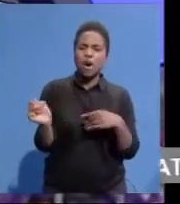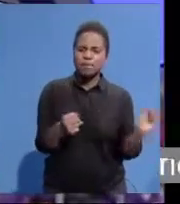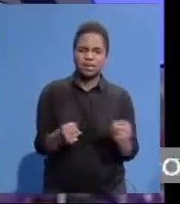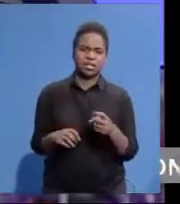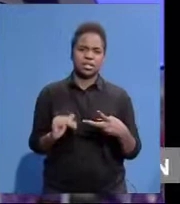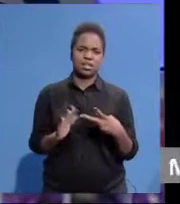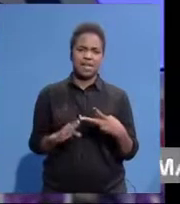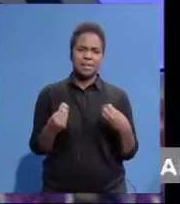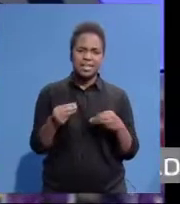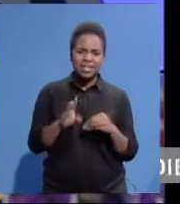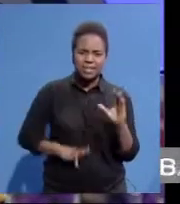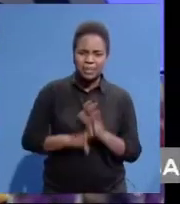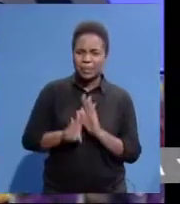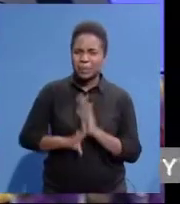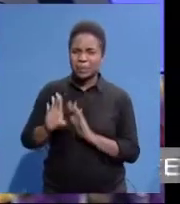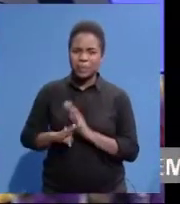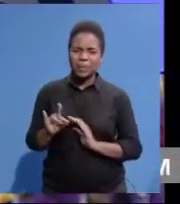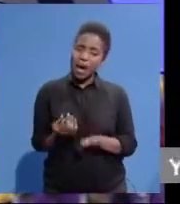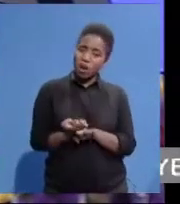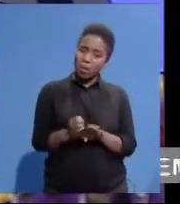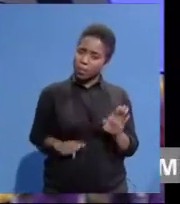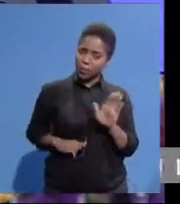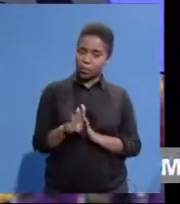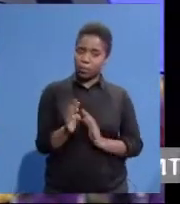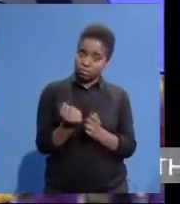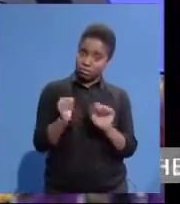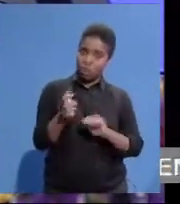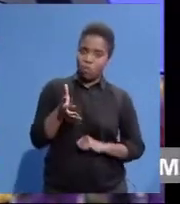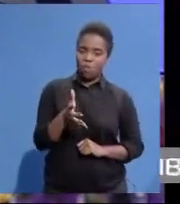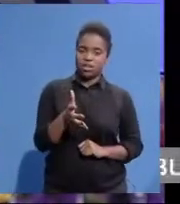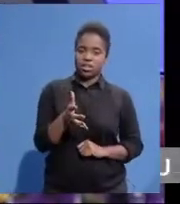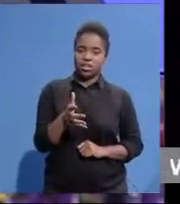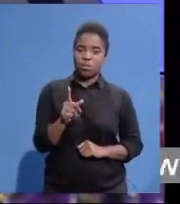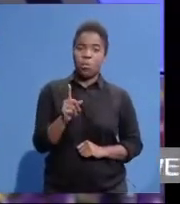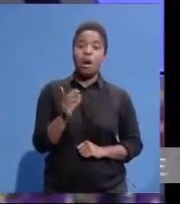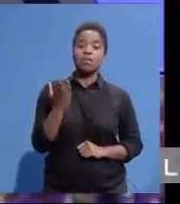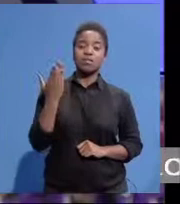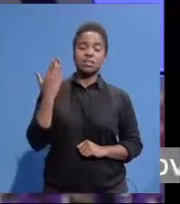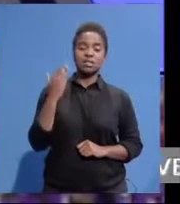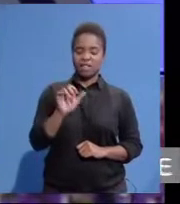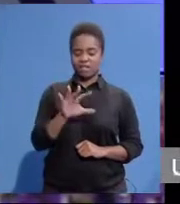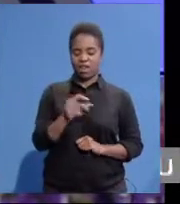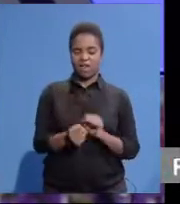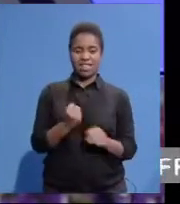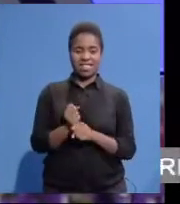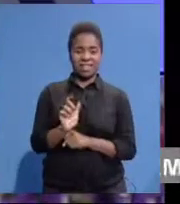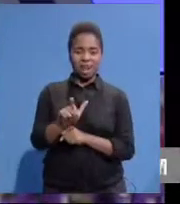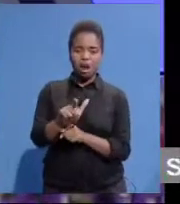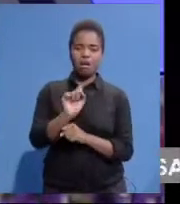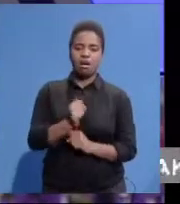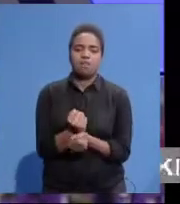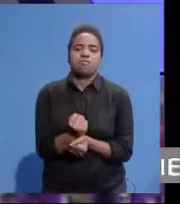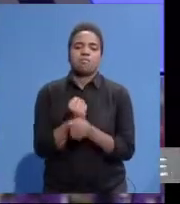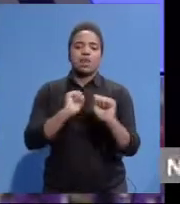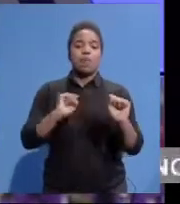of 1944 declared that they wanted freedom in their lifetime. 50 years later, in 1994, they delivered freedom. And they did so because they